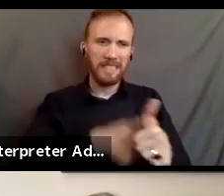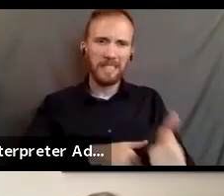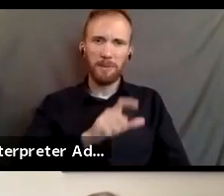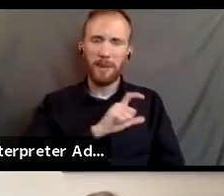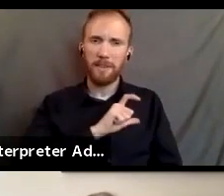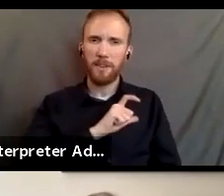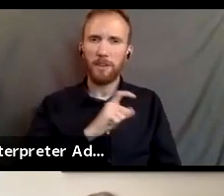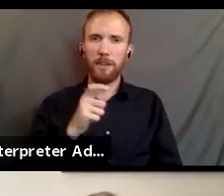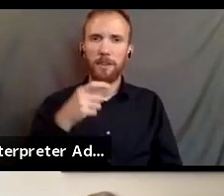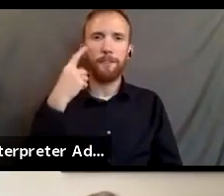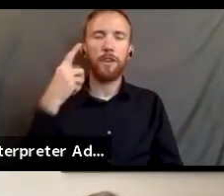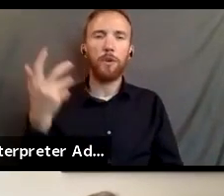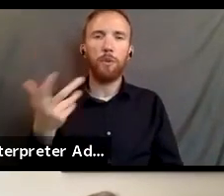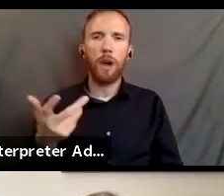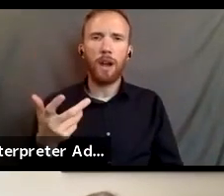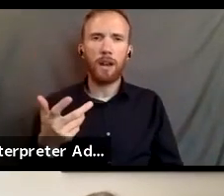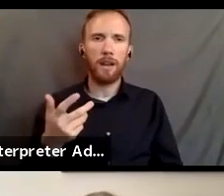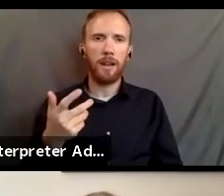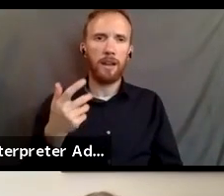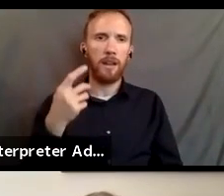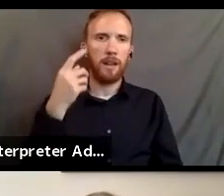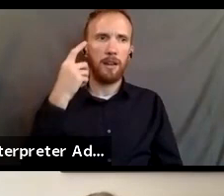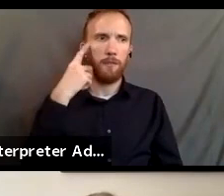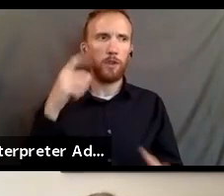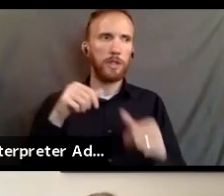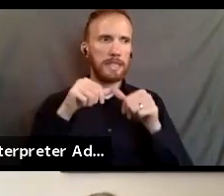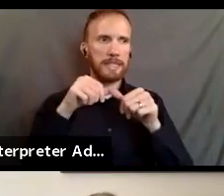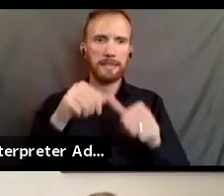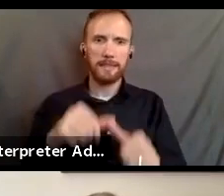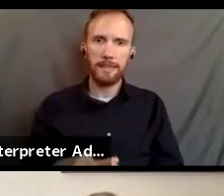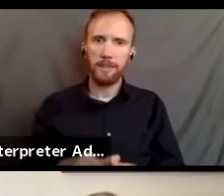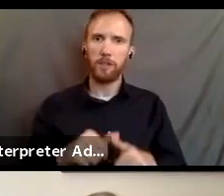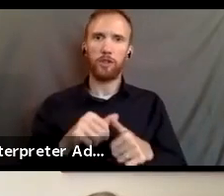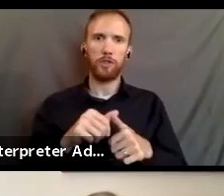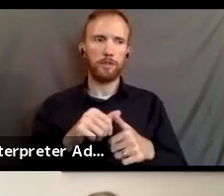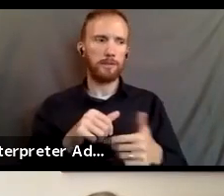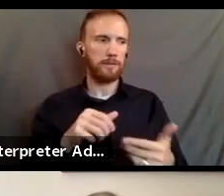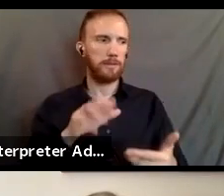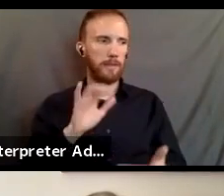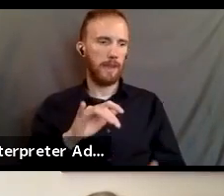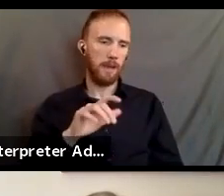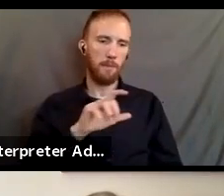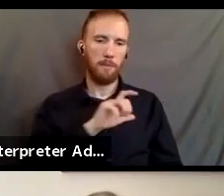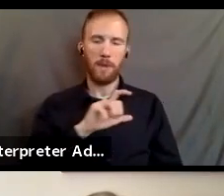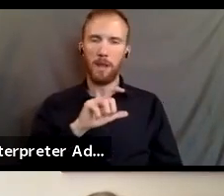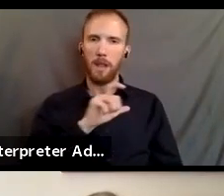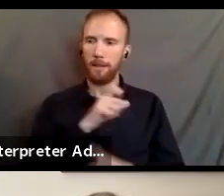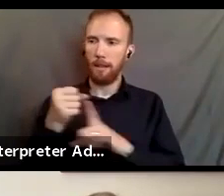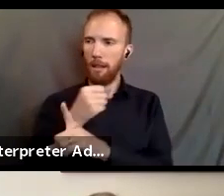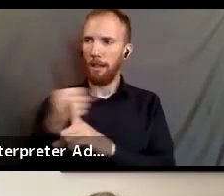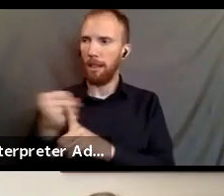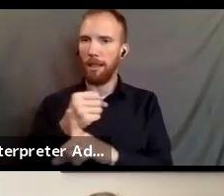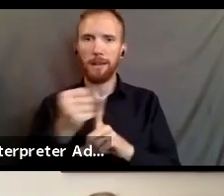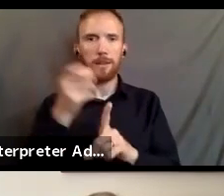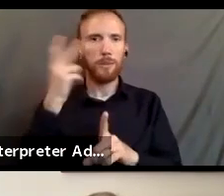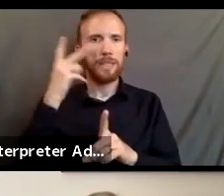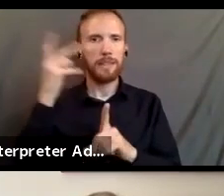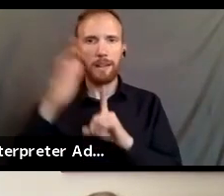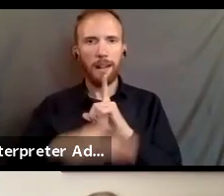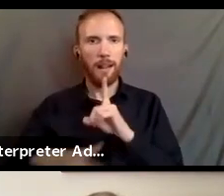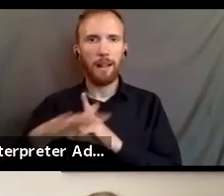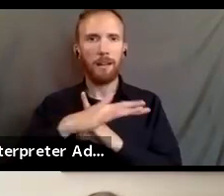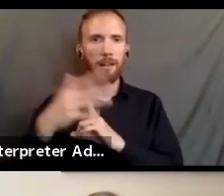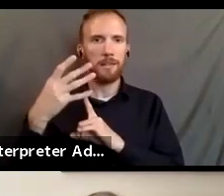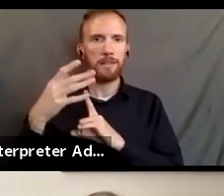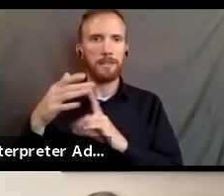for what we continue to recreate the police brutality that we see in our streets let's use our common sense and let's have the courage of